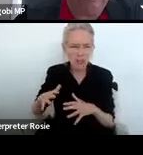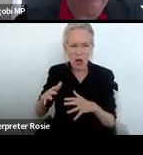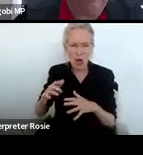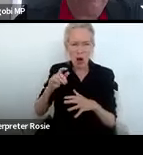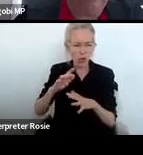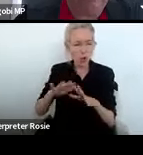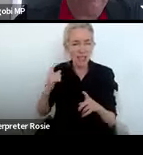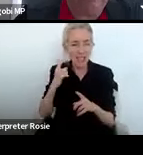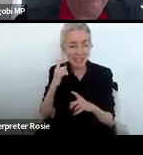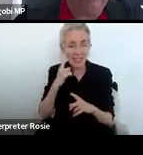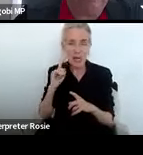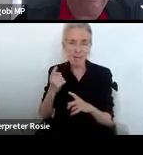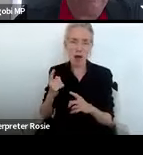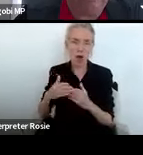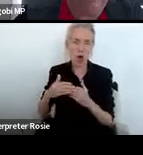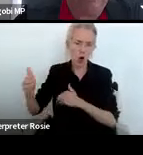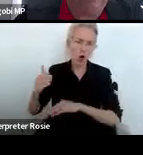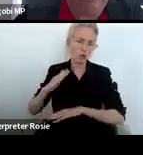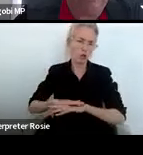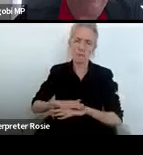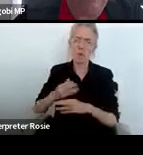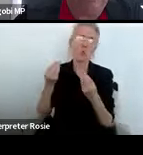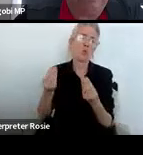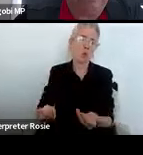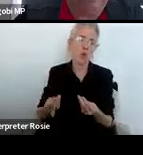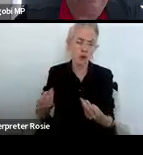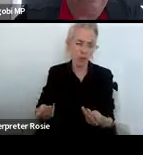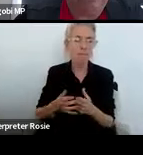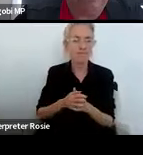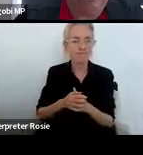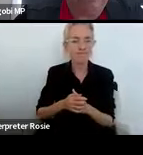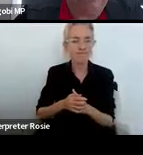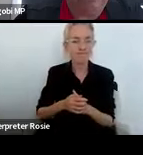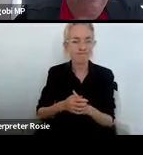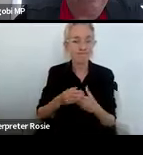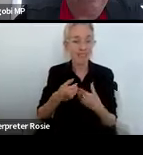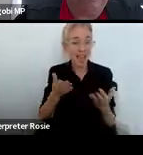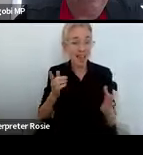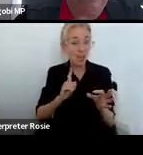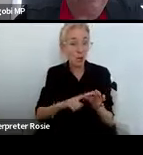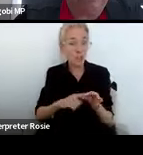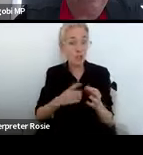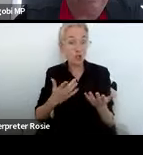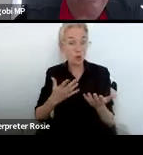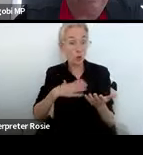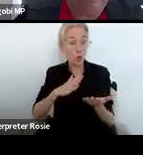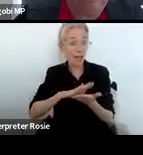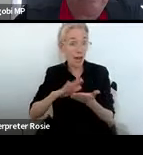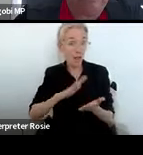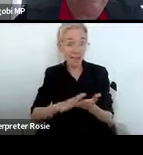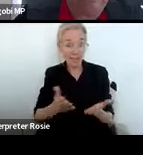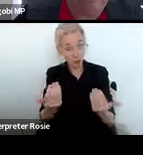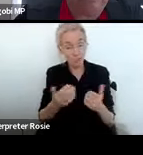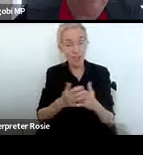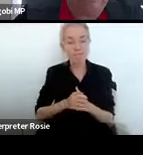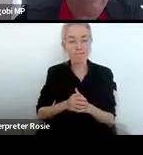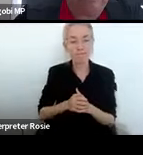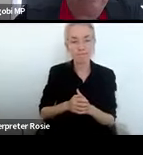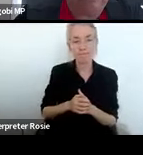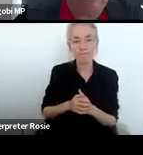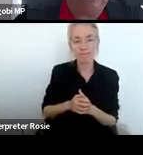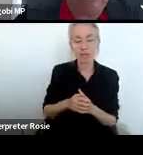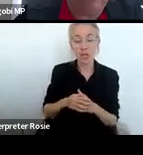of the process. I'm certainly open for questions and to unpack any of those points. Yeah, thank you so much, Guy. I